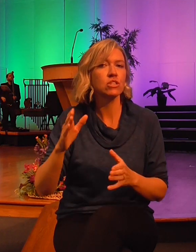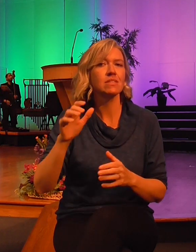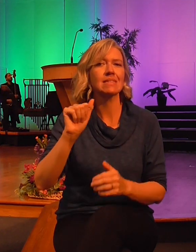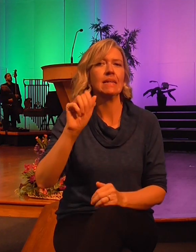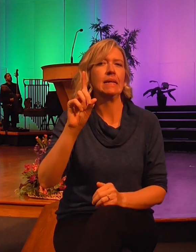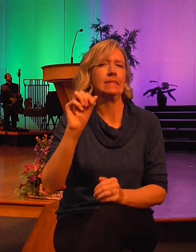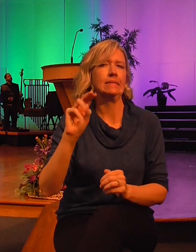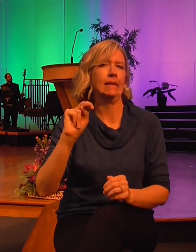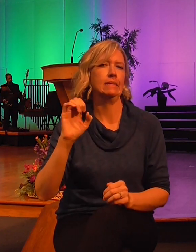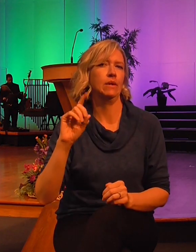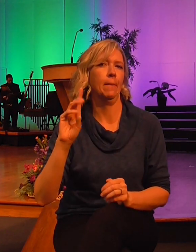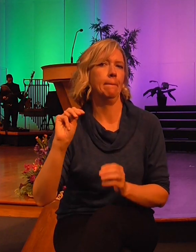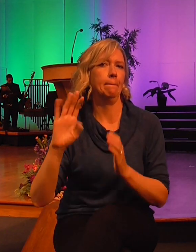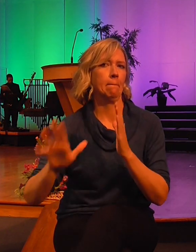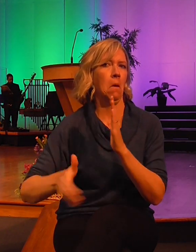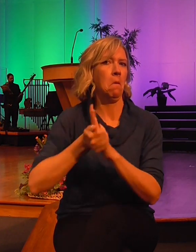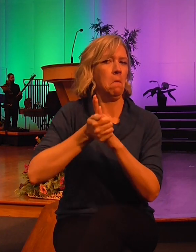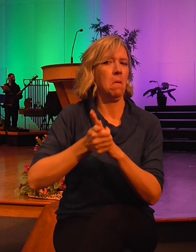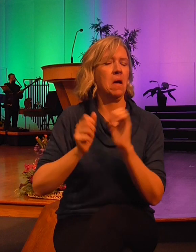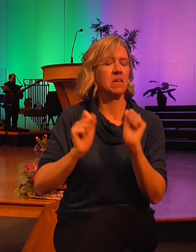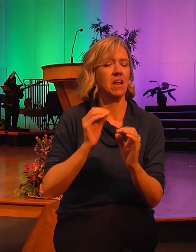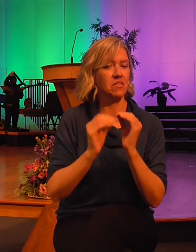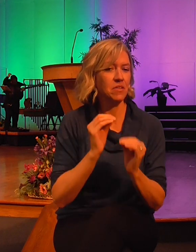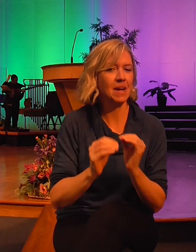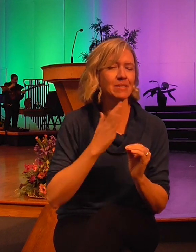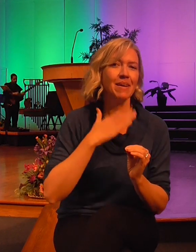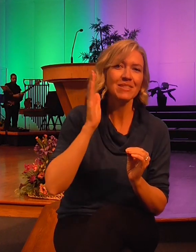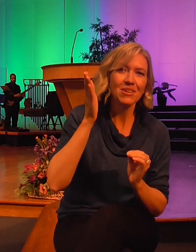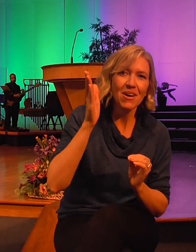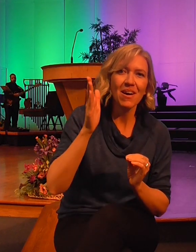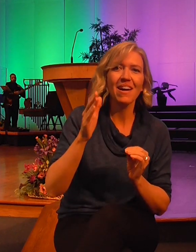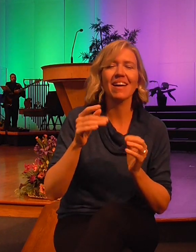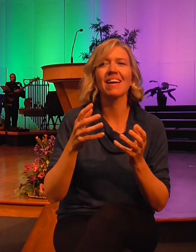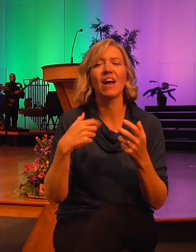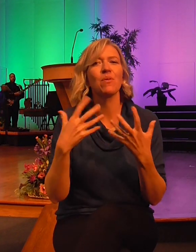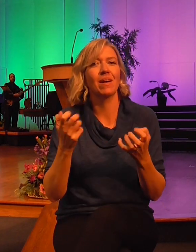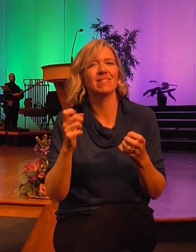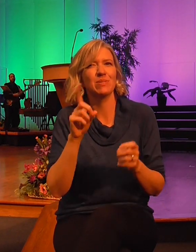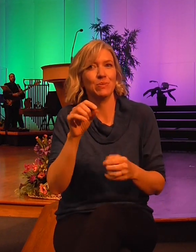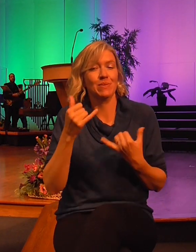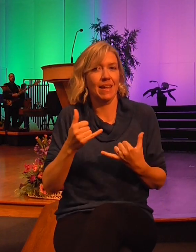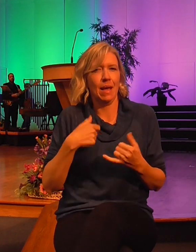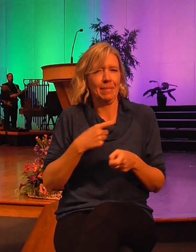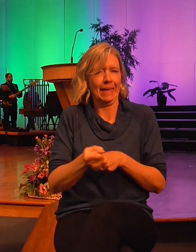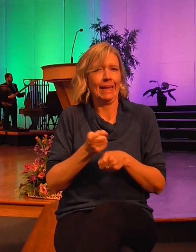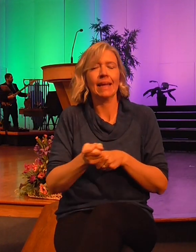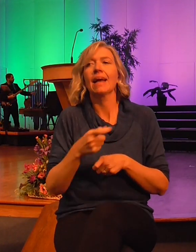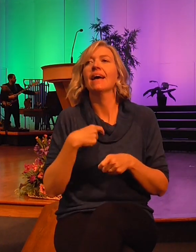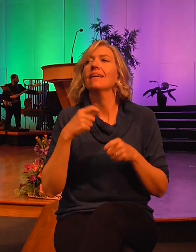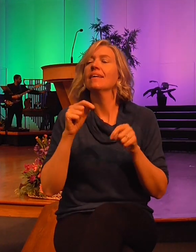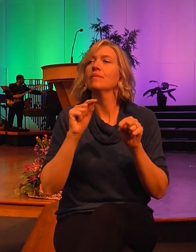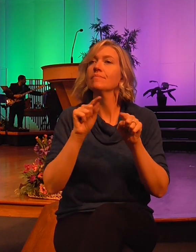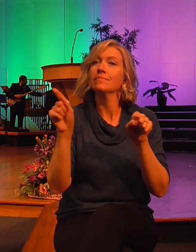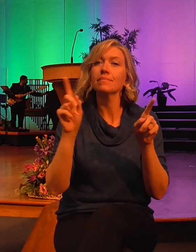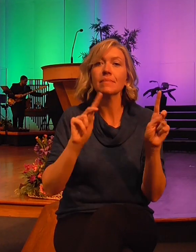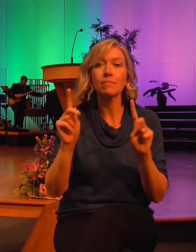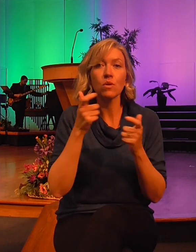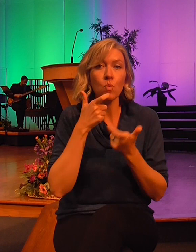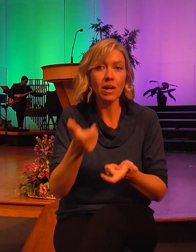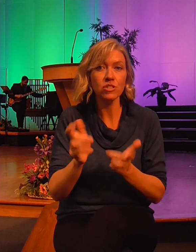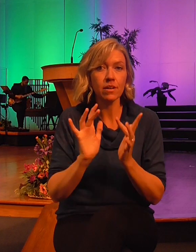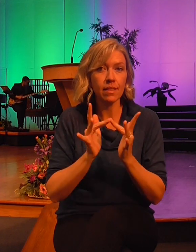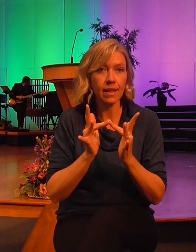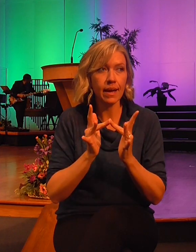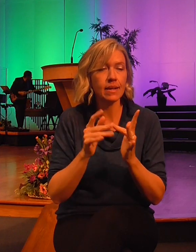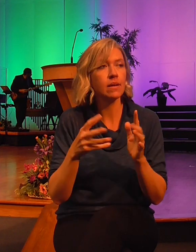my talk. I get to add additional things to it. I'm just kidding. I'm just going to do it today because I want to invite you, especially our folks watching online. I'm doing